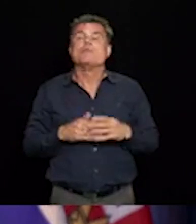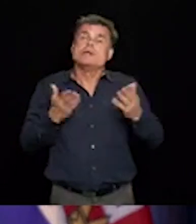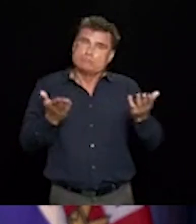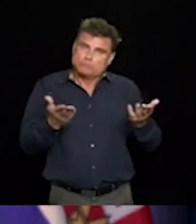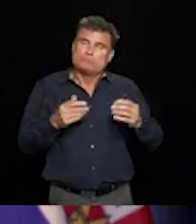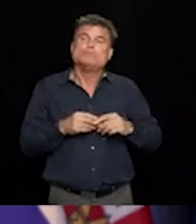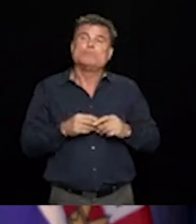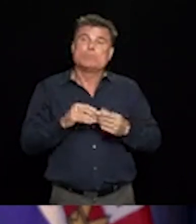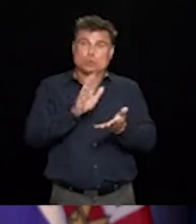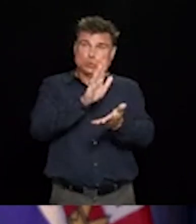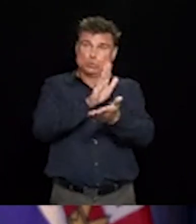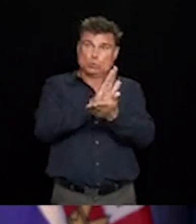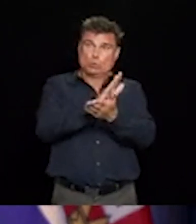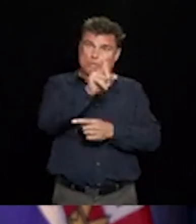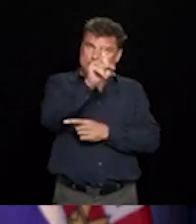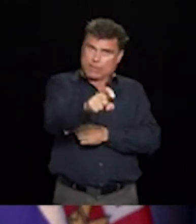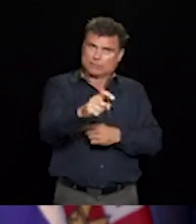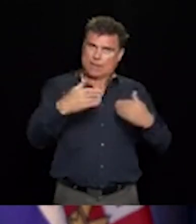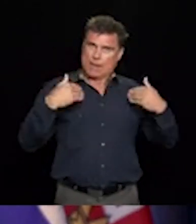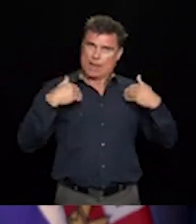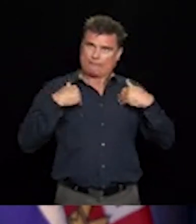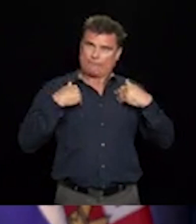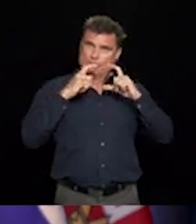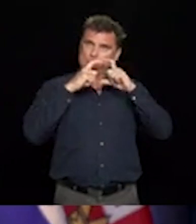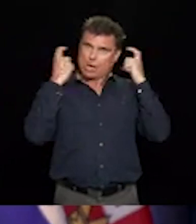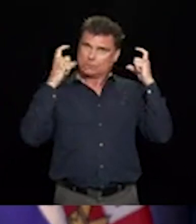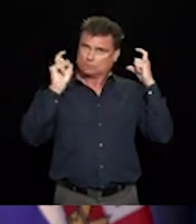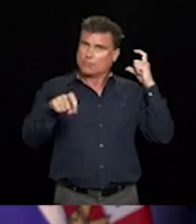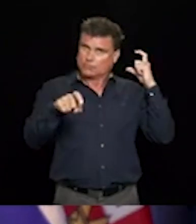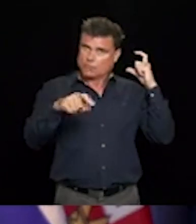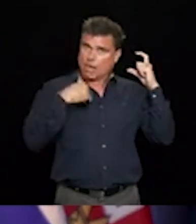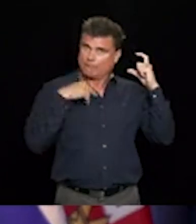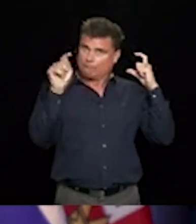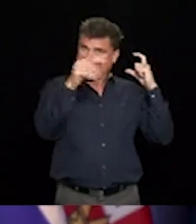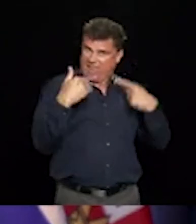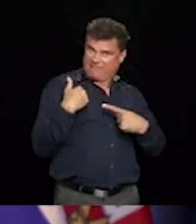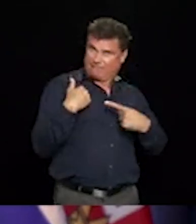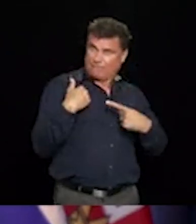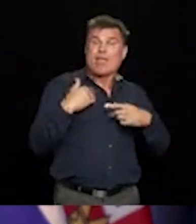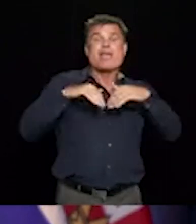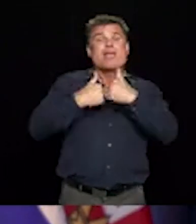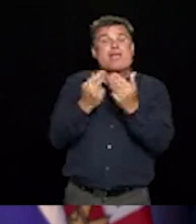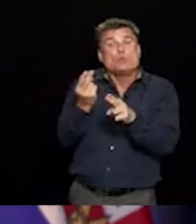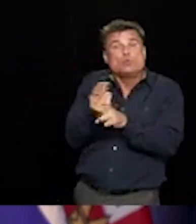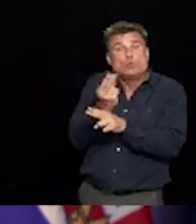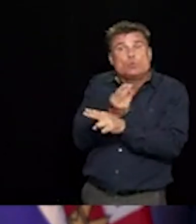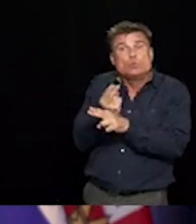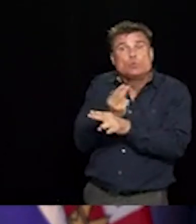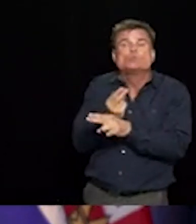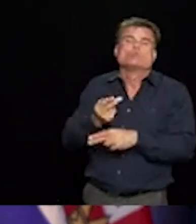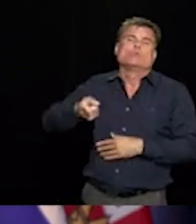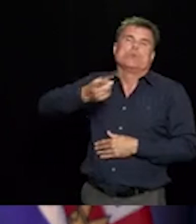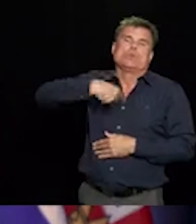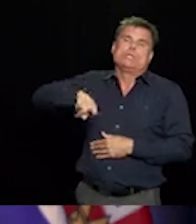used is where we're going to continue to rely on science-based advice, and the authority for that is the provincial